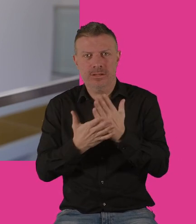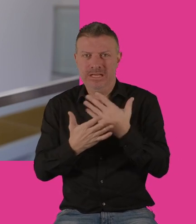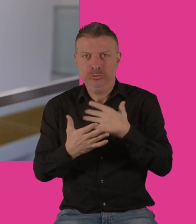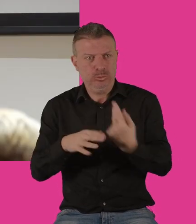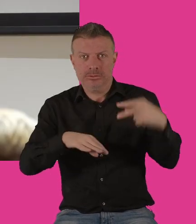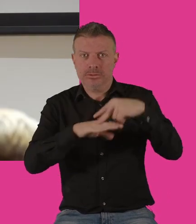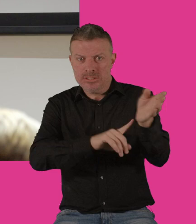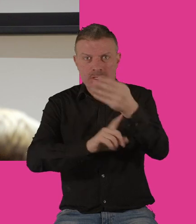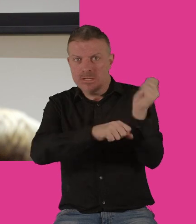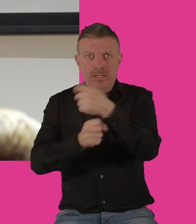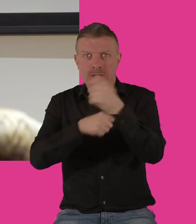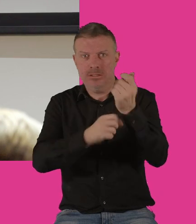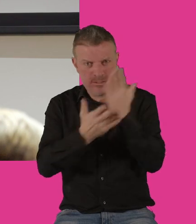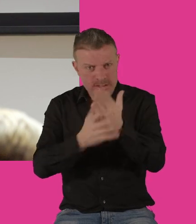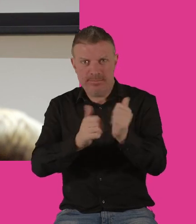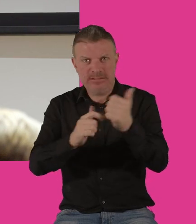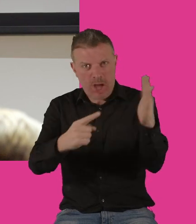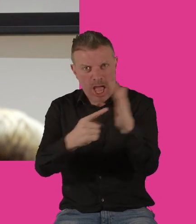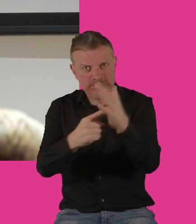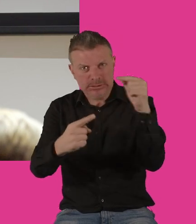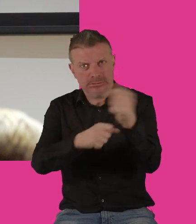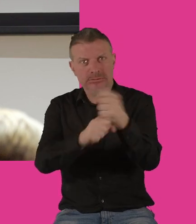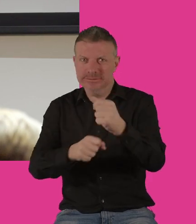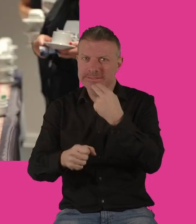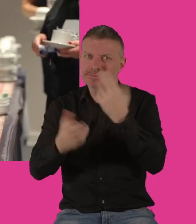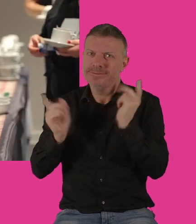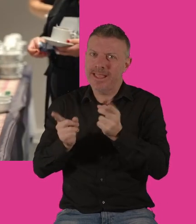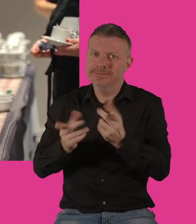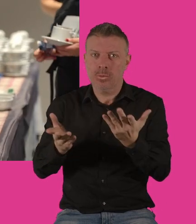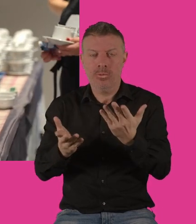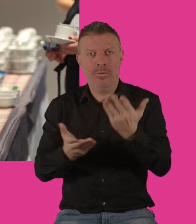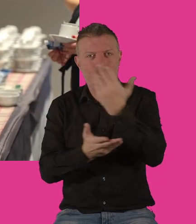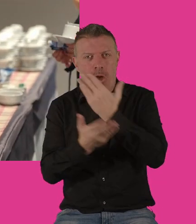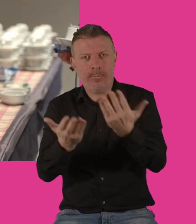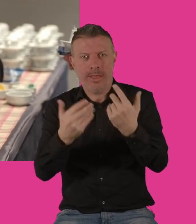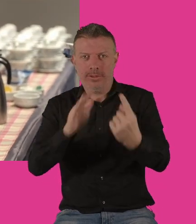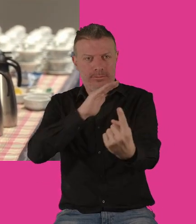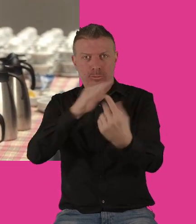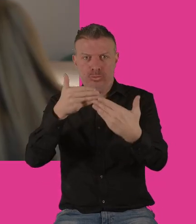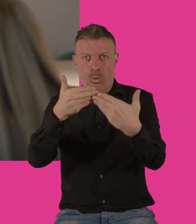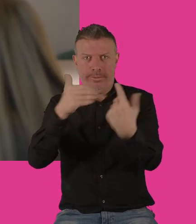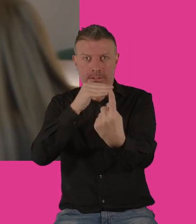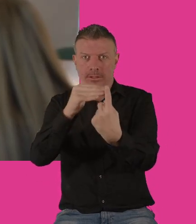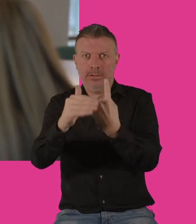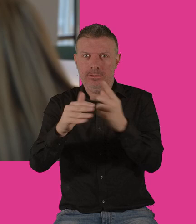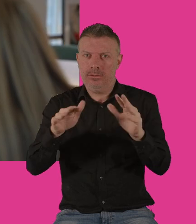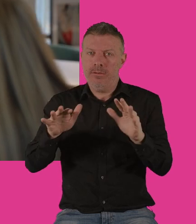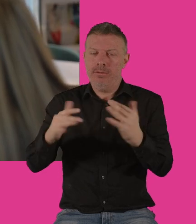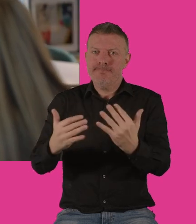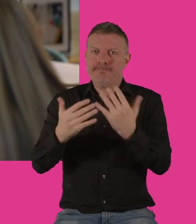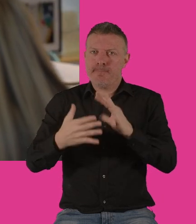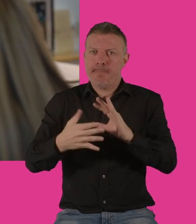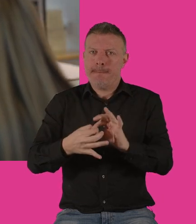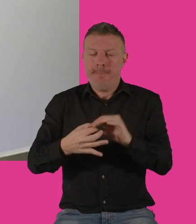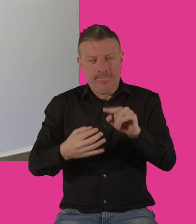shouting from the rooftops about peer support and how important it is. That warm welcome when someone comes through the door, that's